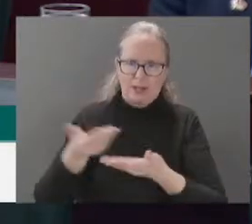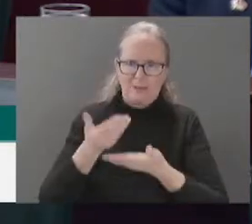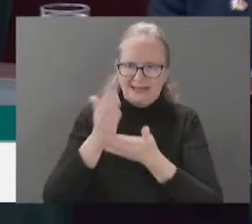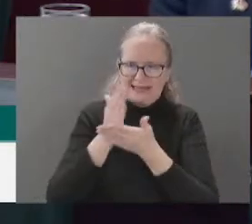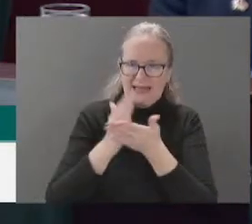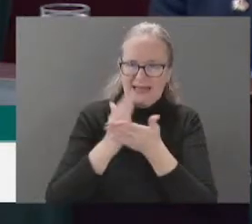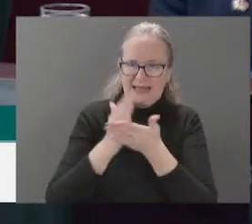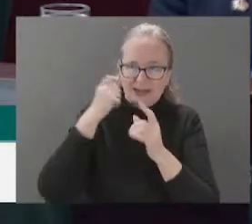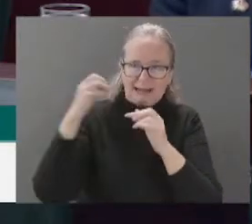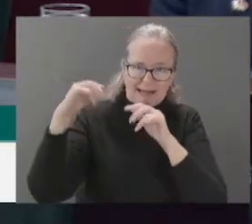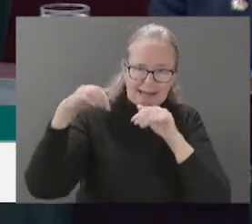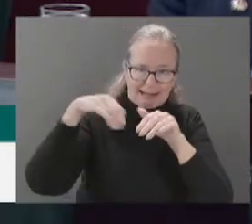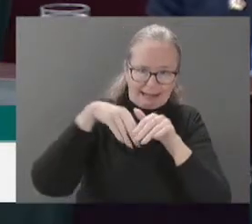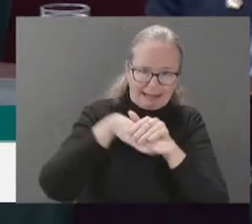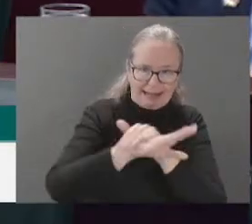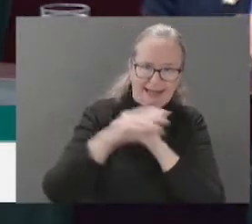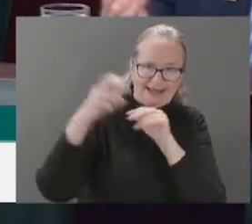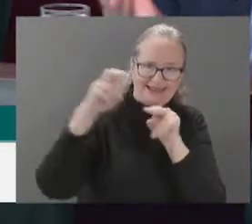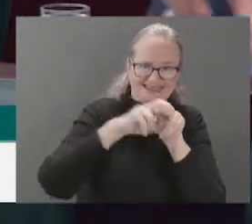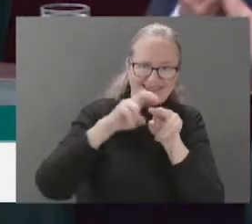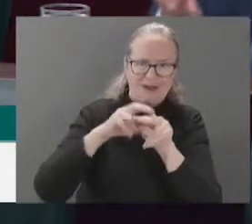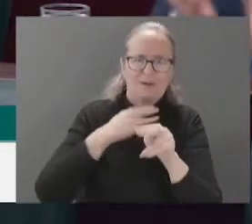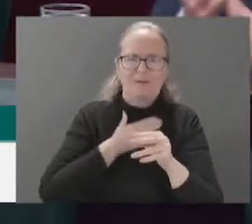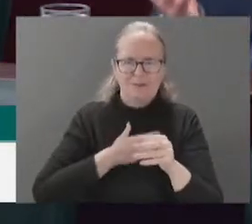and receive the warm welcome of the